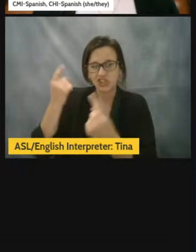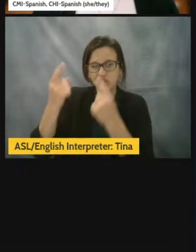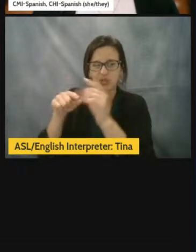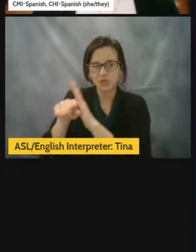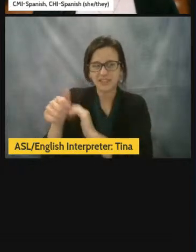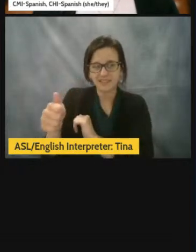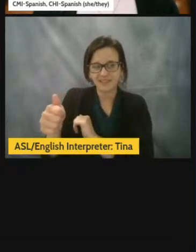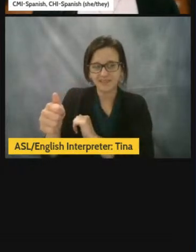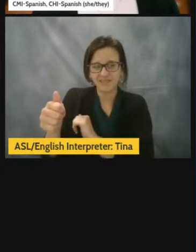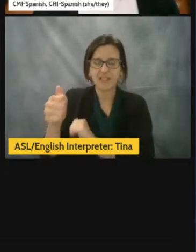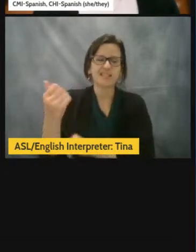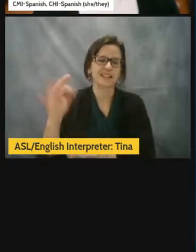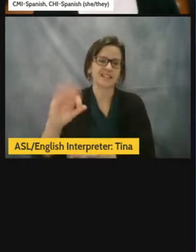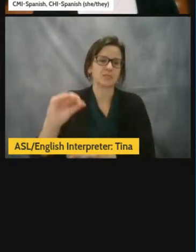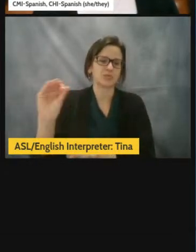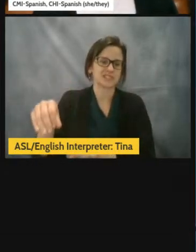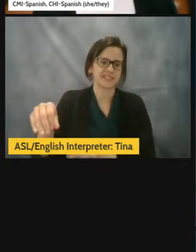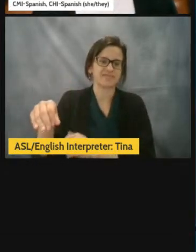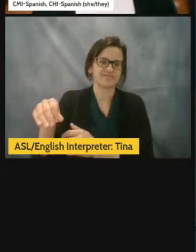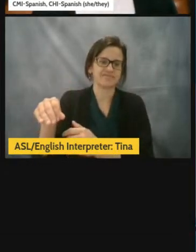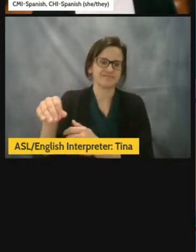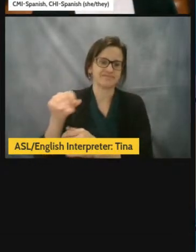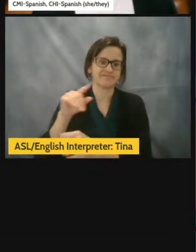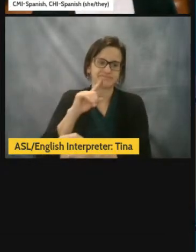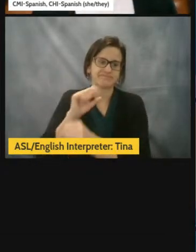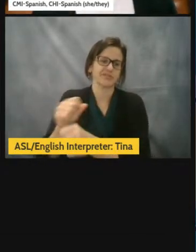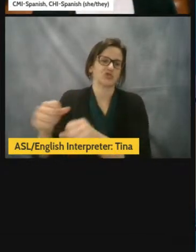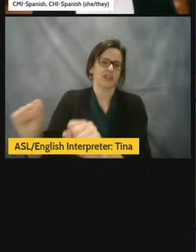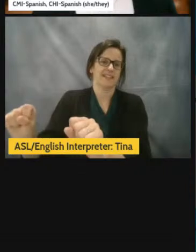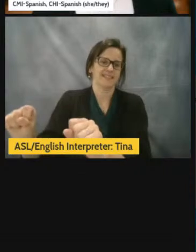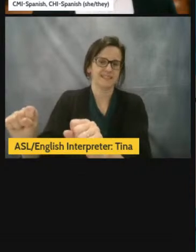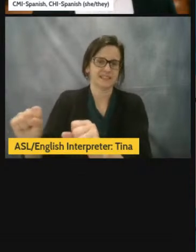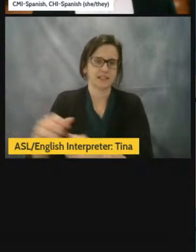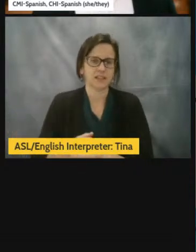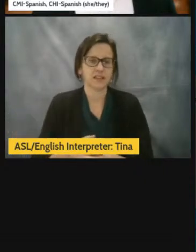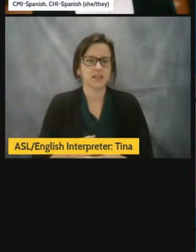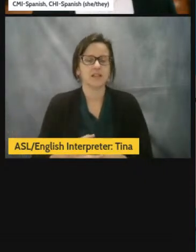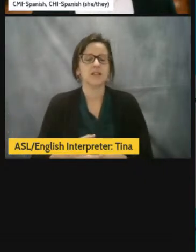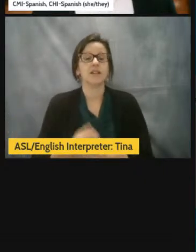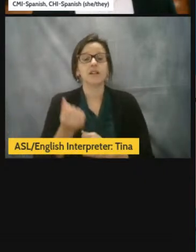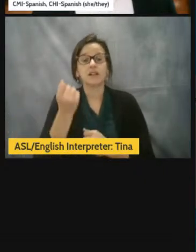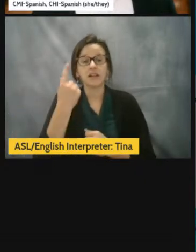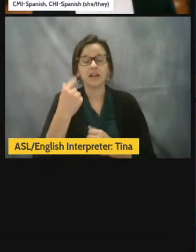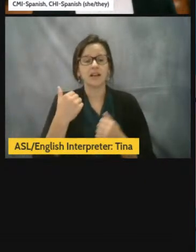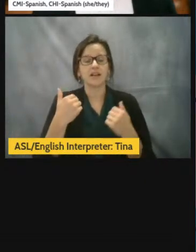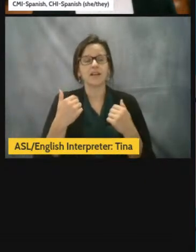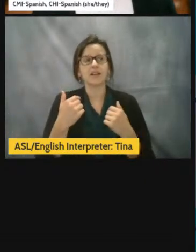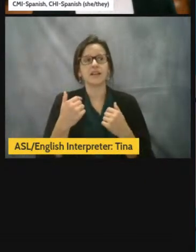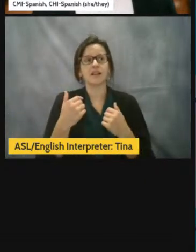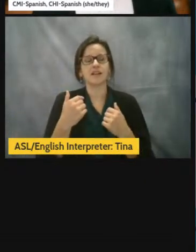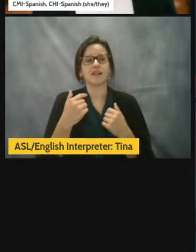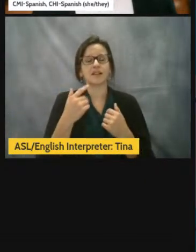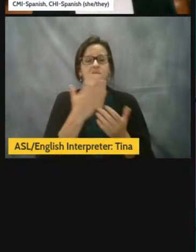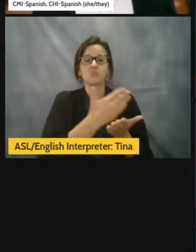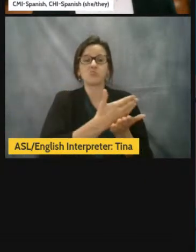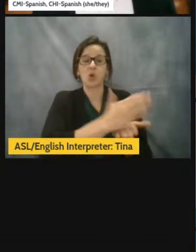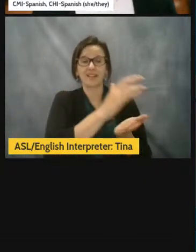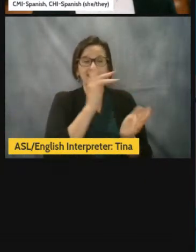So when we start adding on additional marginalized identities, it starts to get